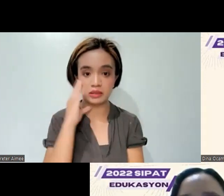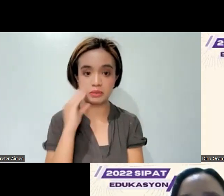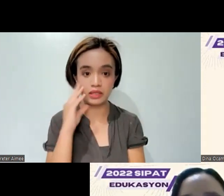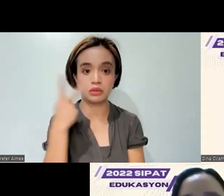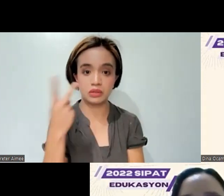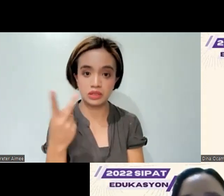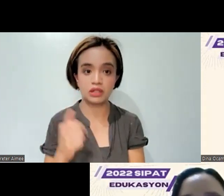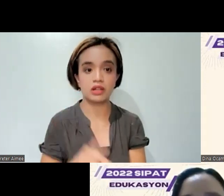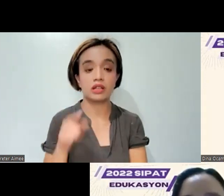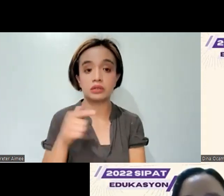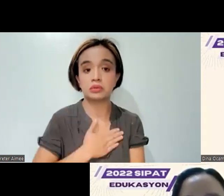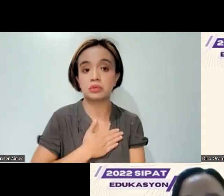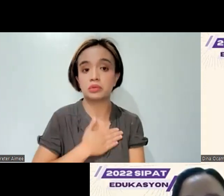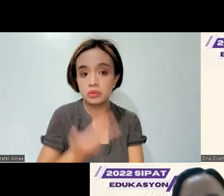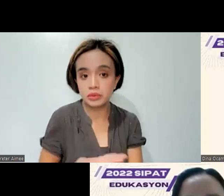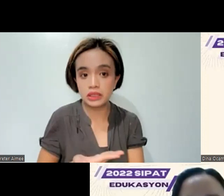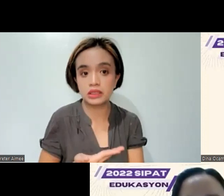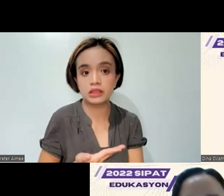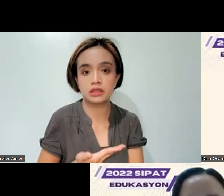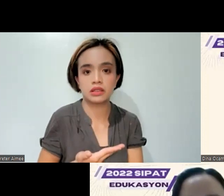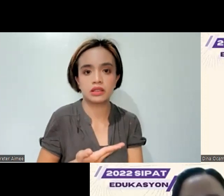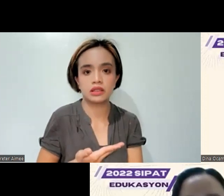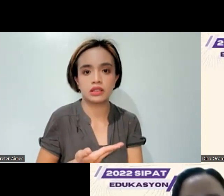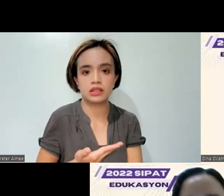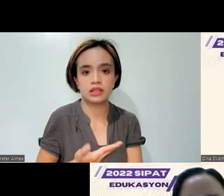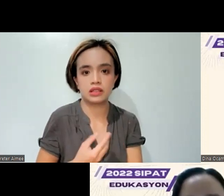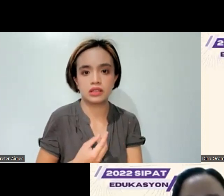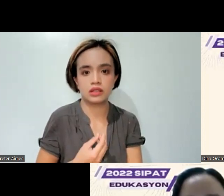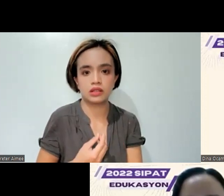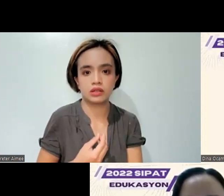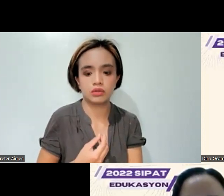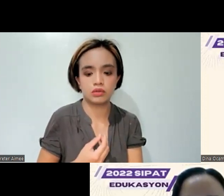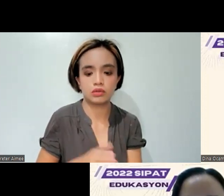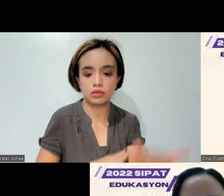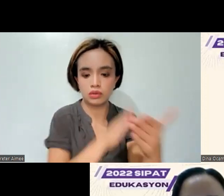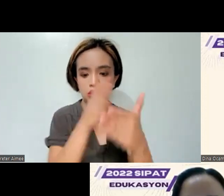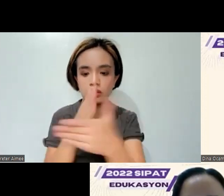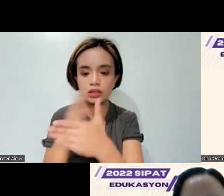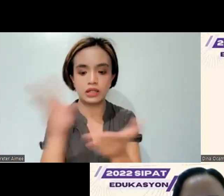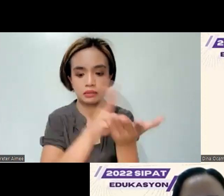are you willing to trailblaze in this area if ever?